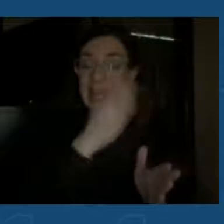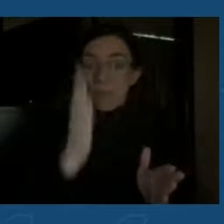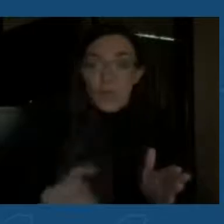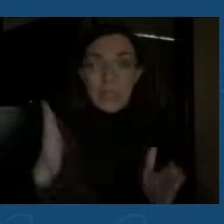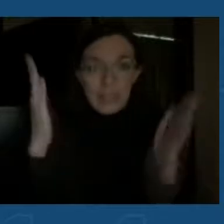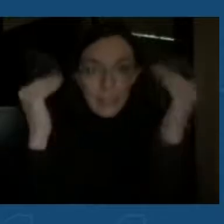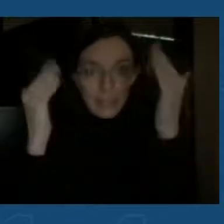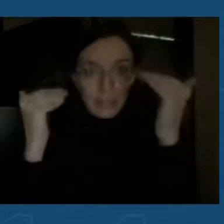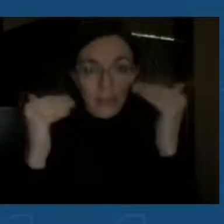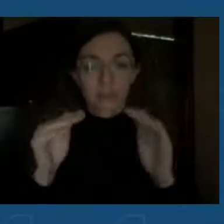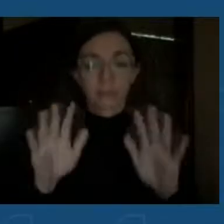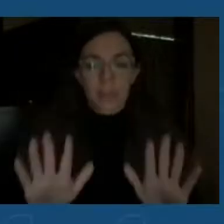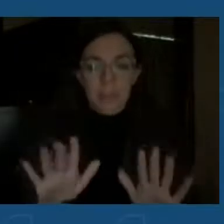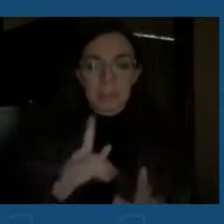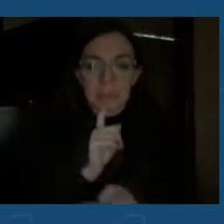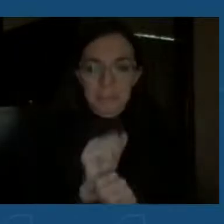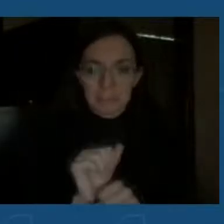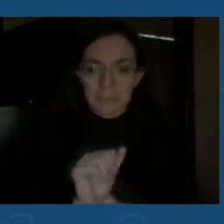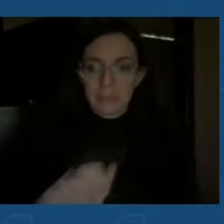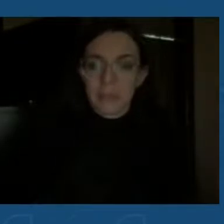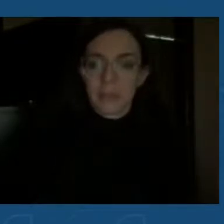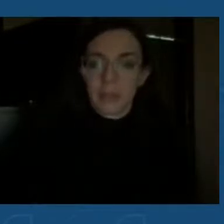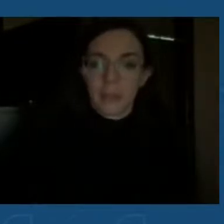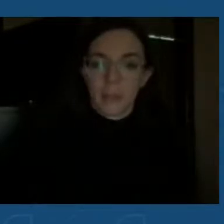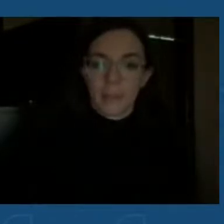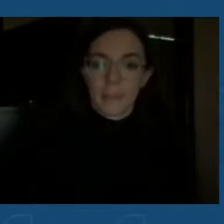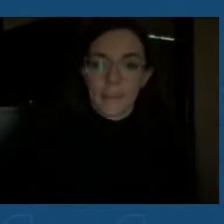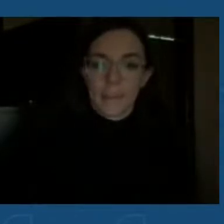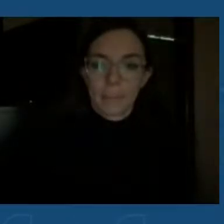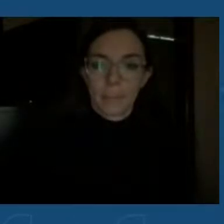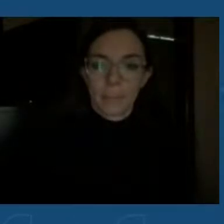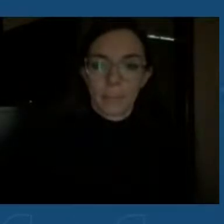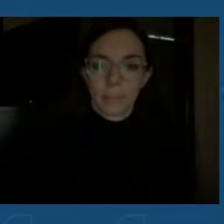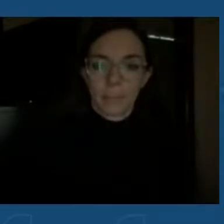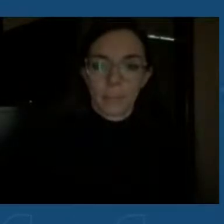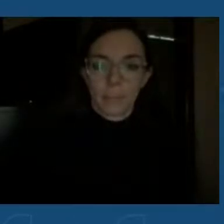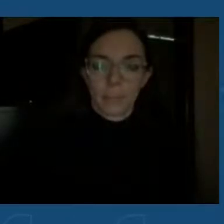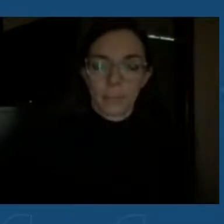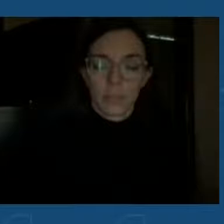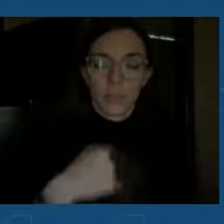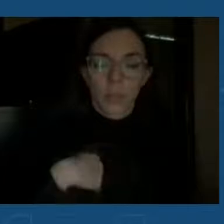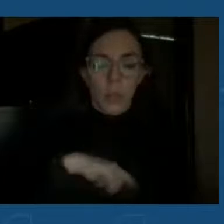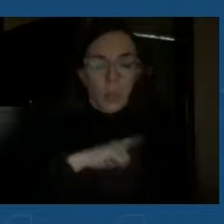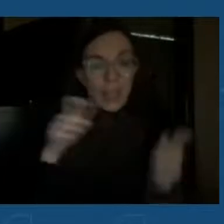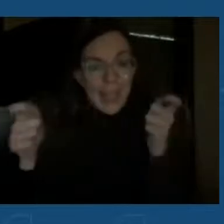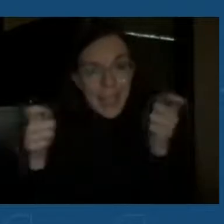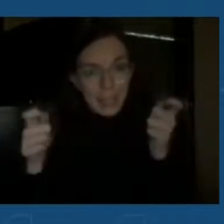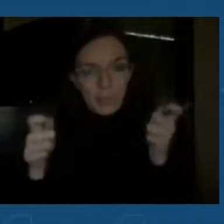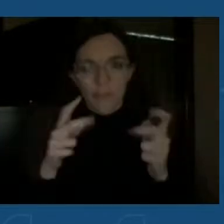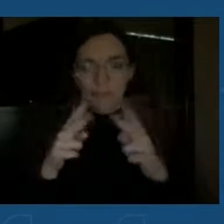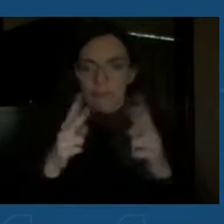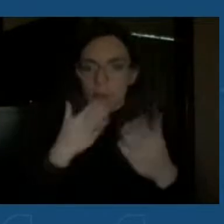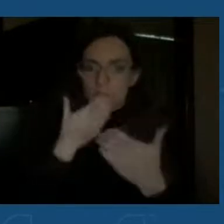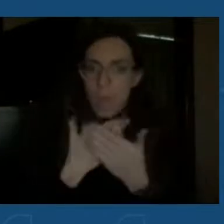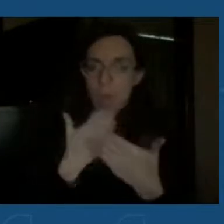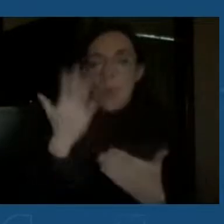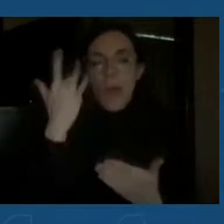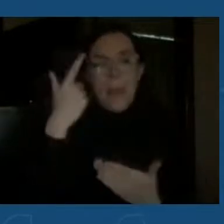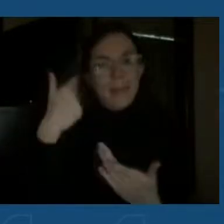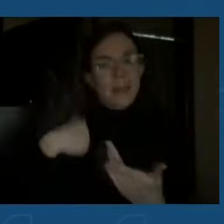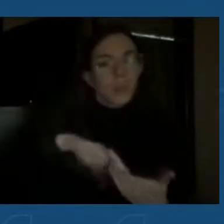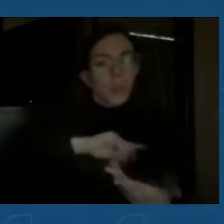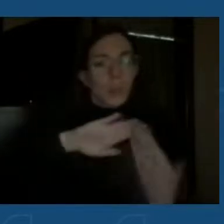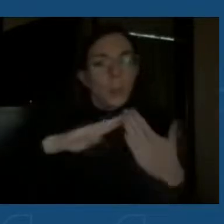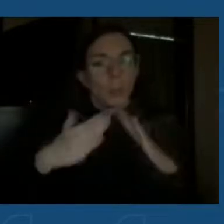though, as Upstate has always done, we handled it so well because we're a community and we're a team, and I think